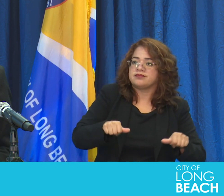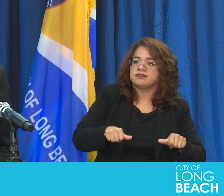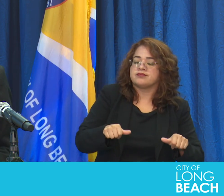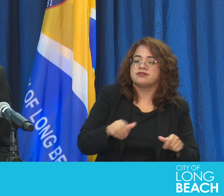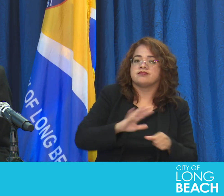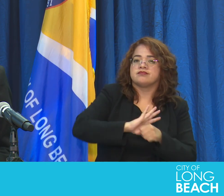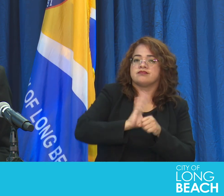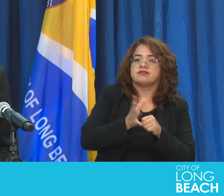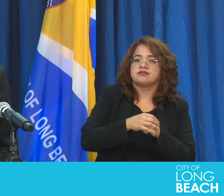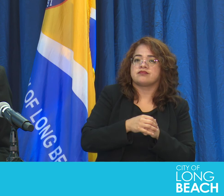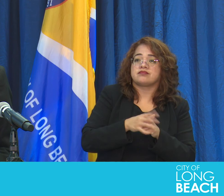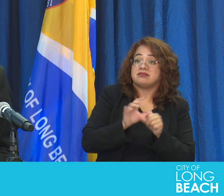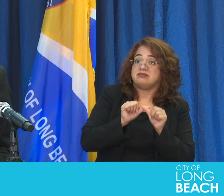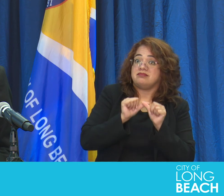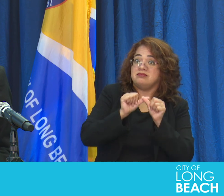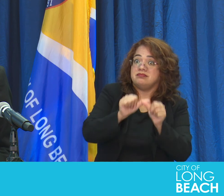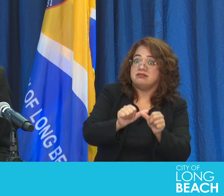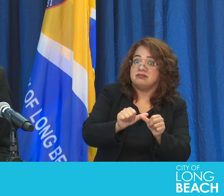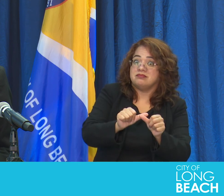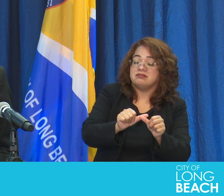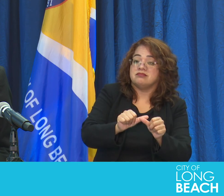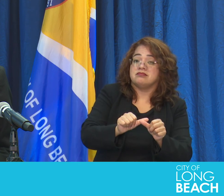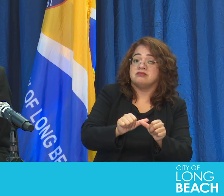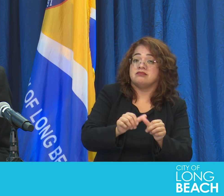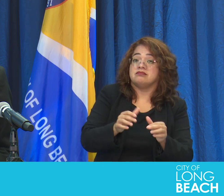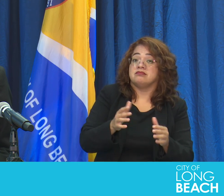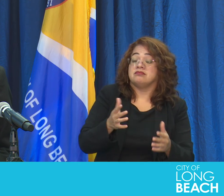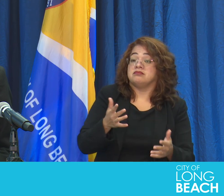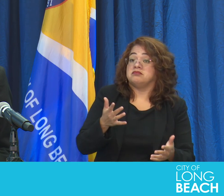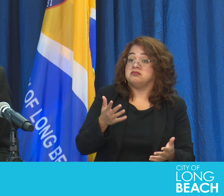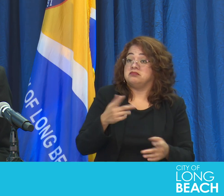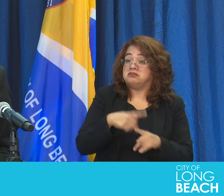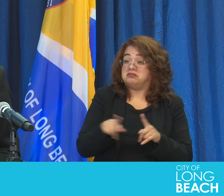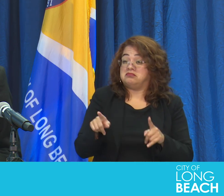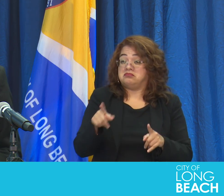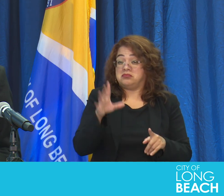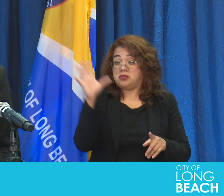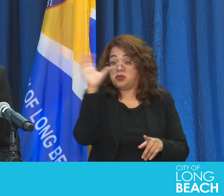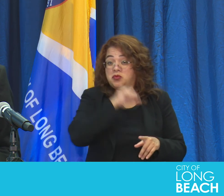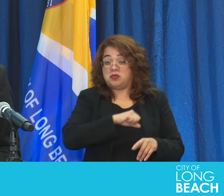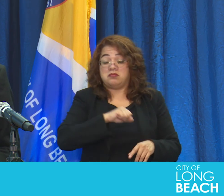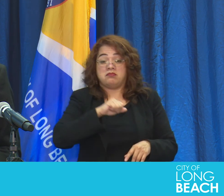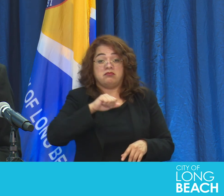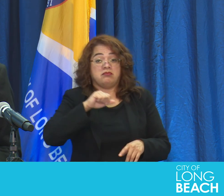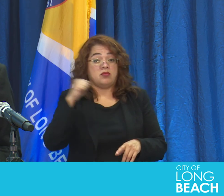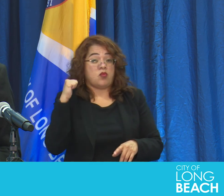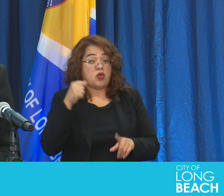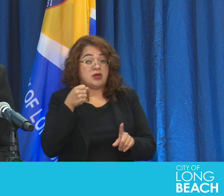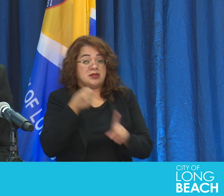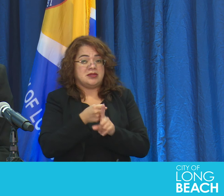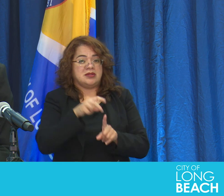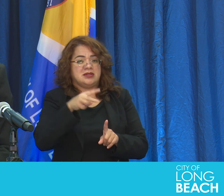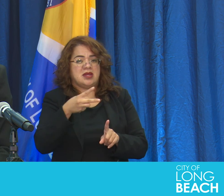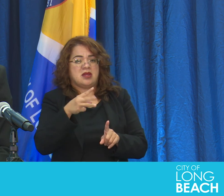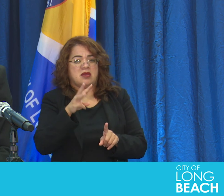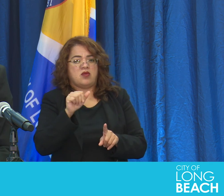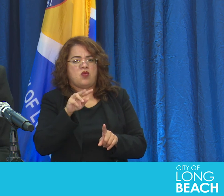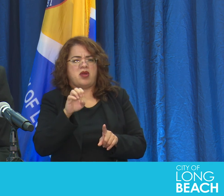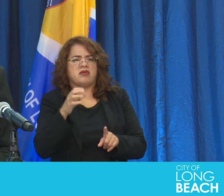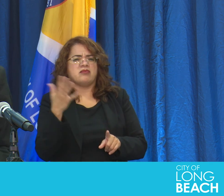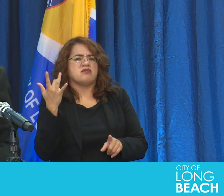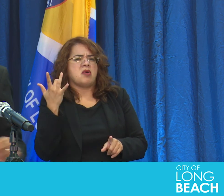this pandemic might last, but I mean, to assume that there wouldn't be a second wave, why was that decision